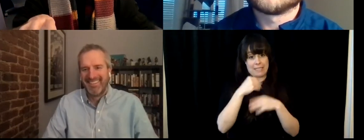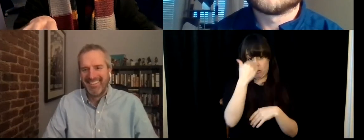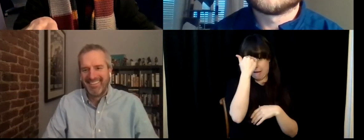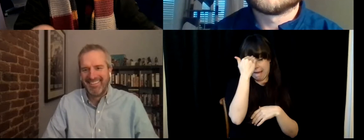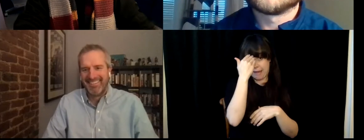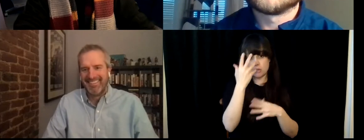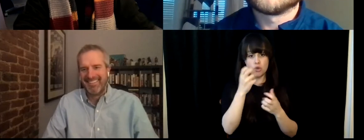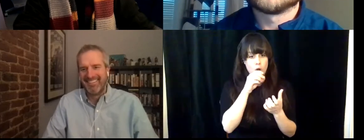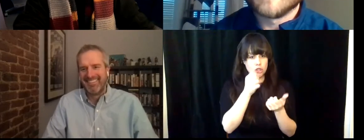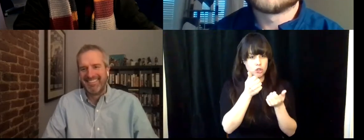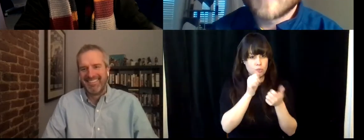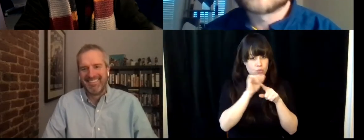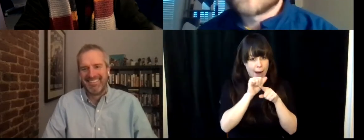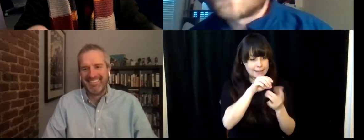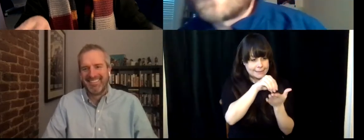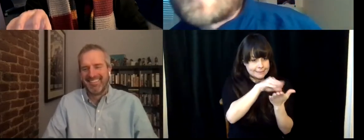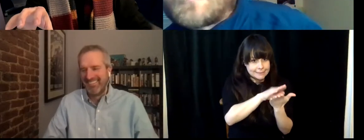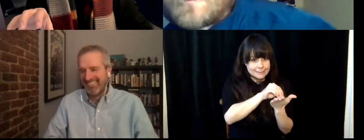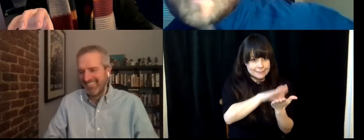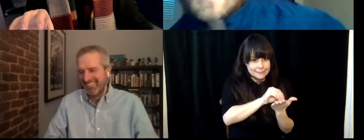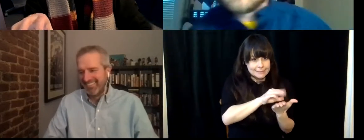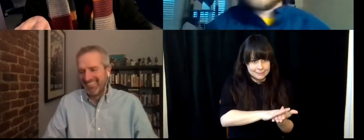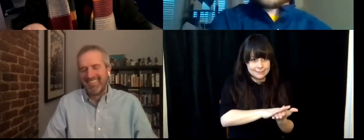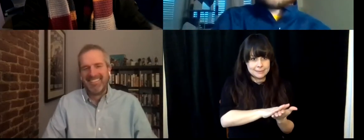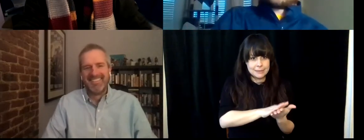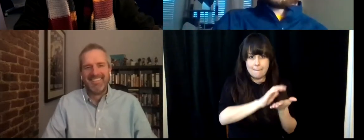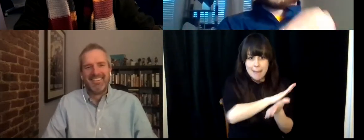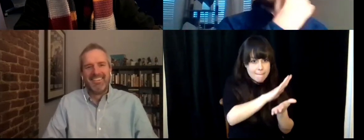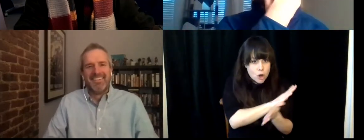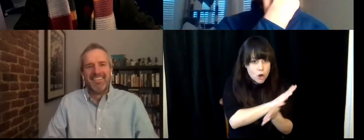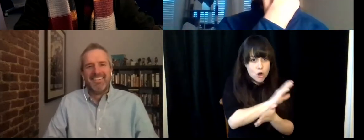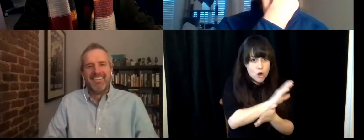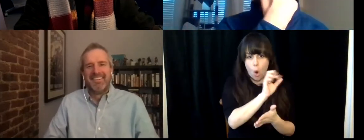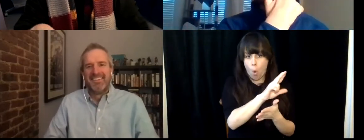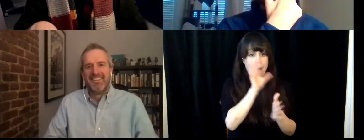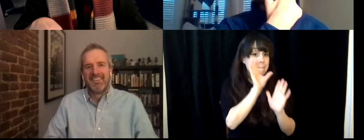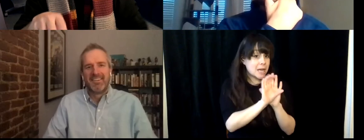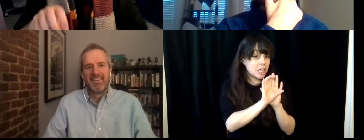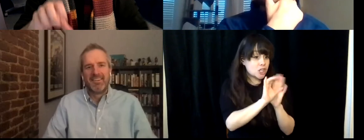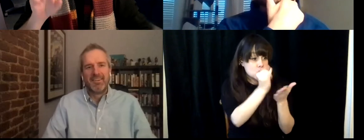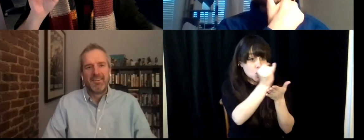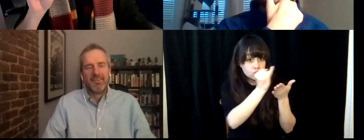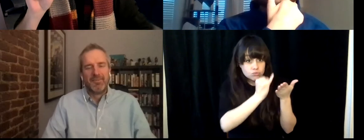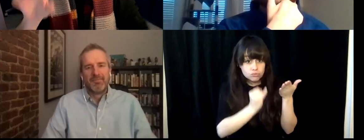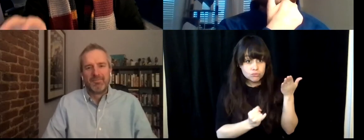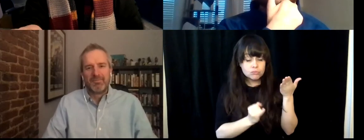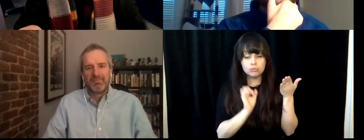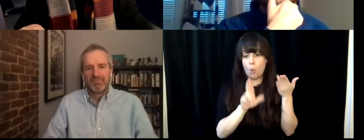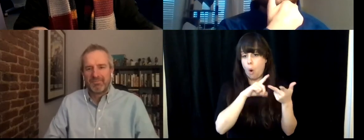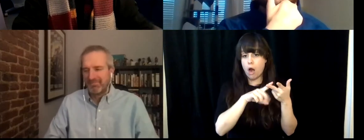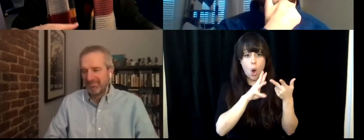it down onto paper or putting it down into a picture or, you know, onto a web